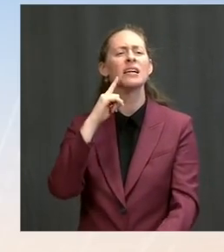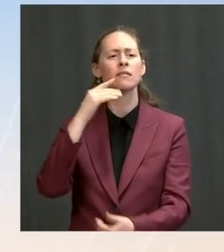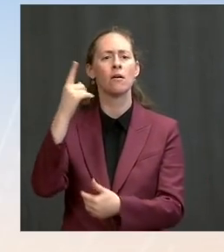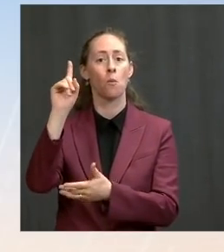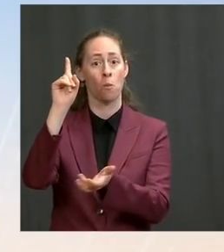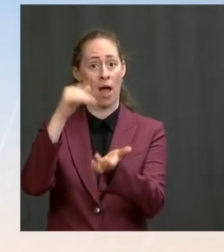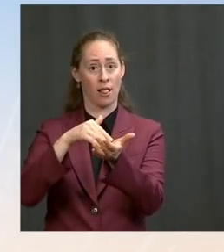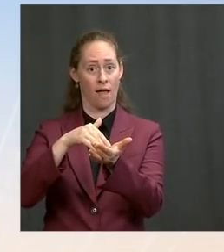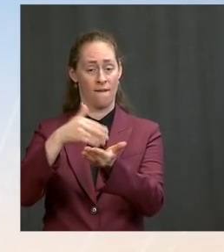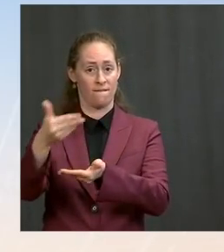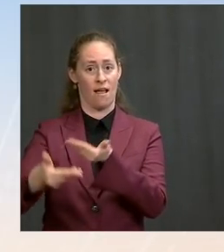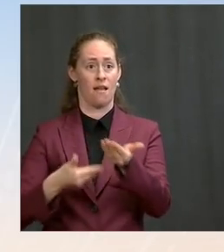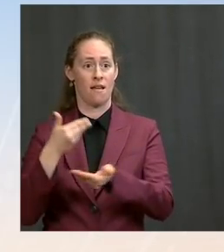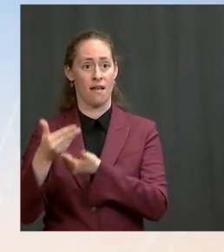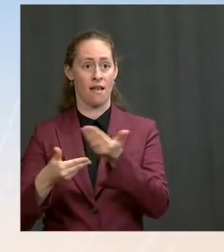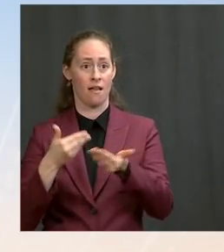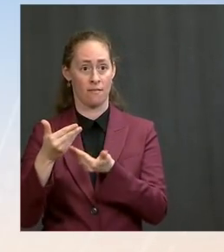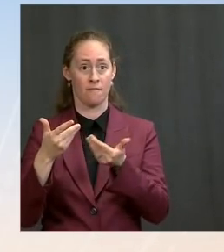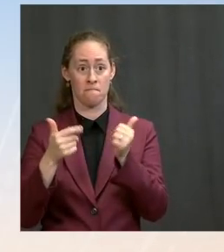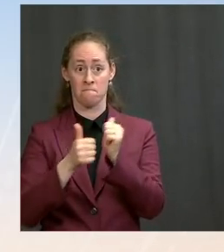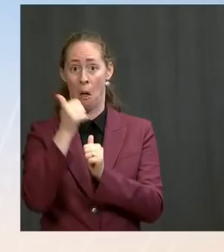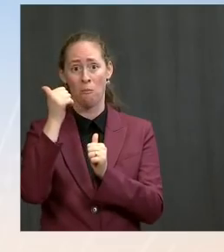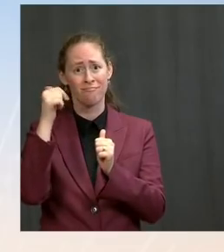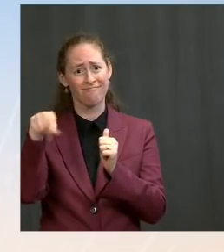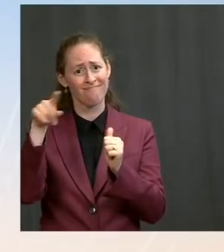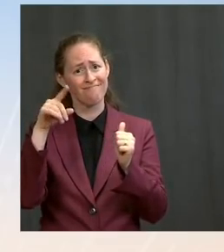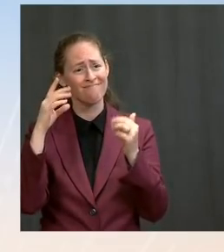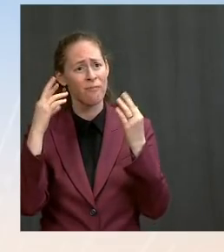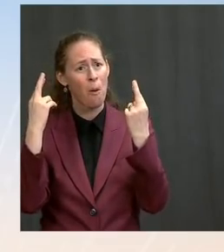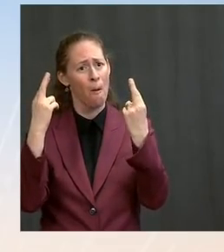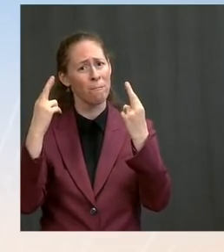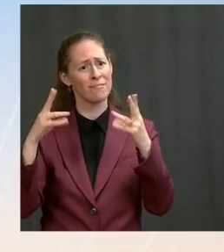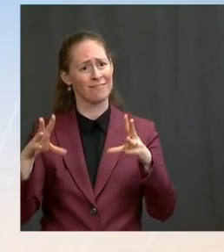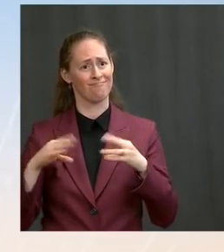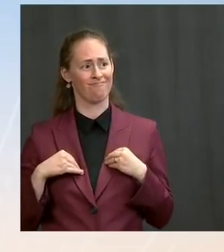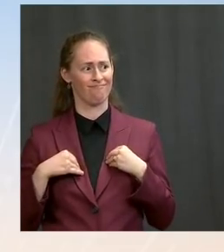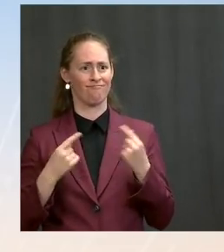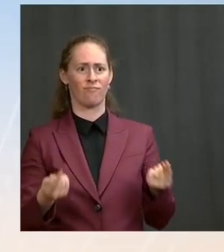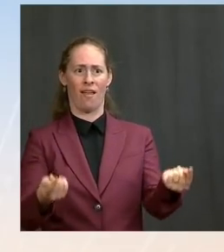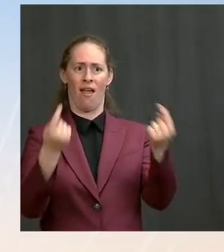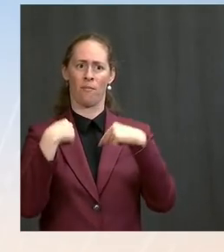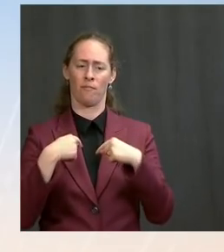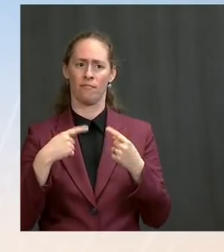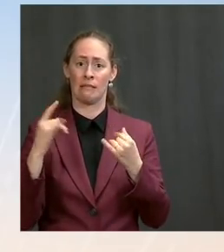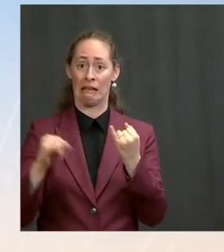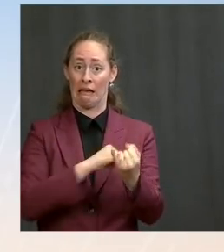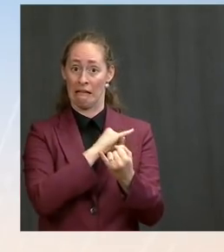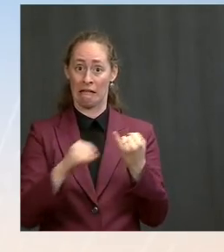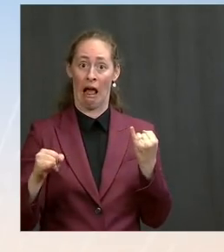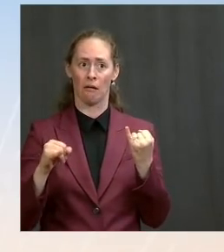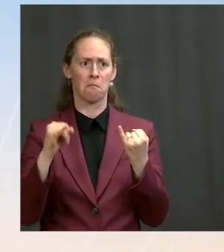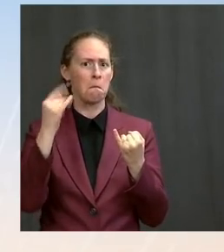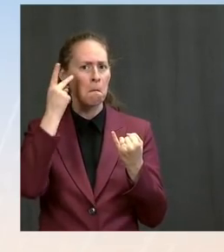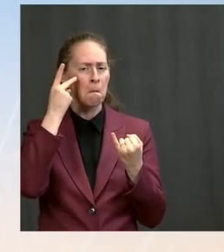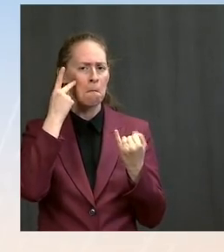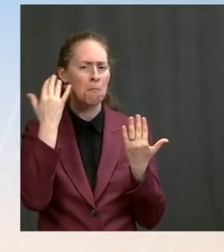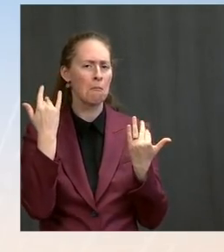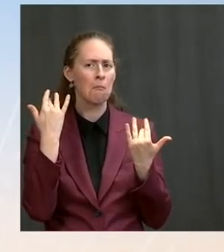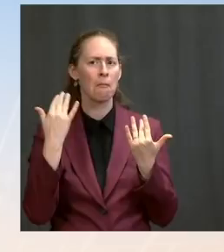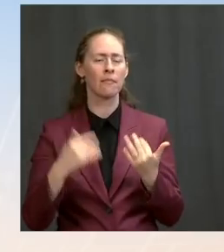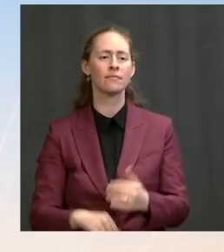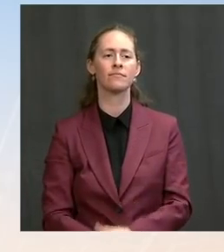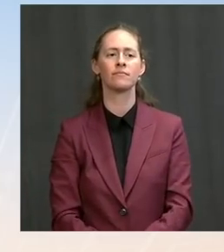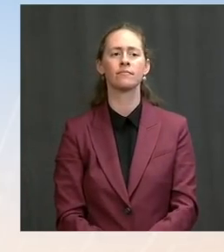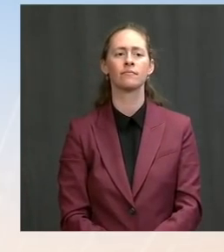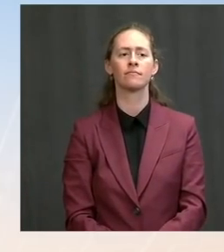think most people are hopefully accepting their invitation to the White House, but I don't know that we have a final number for attendees quite yet. We can see if there